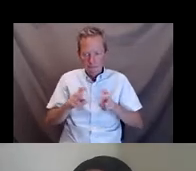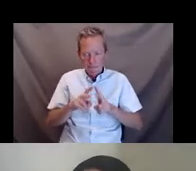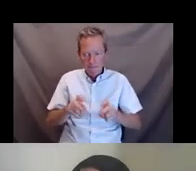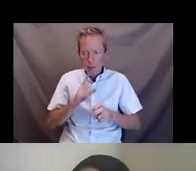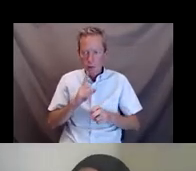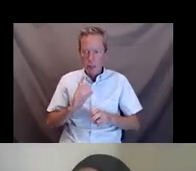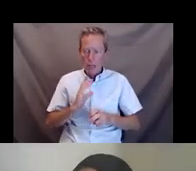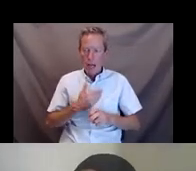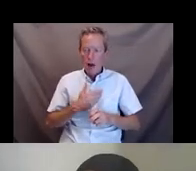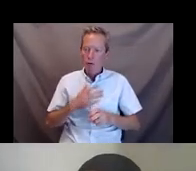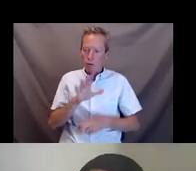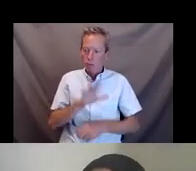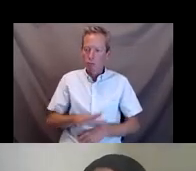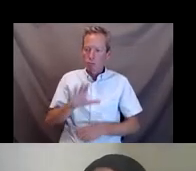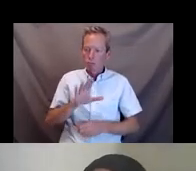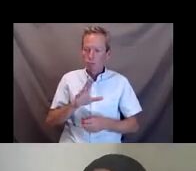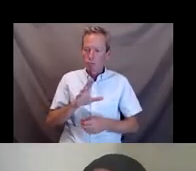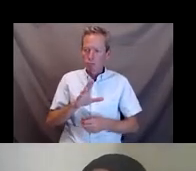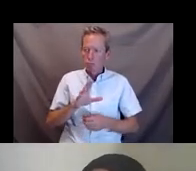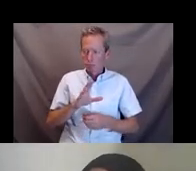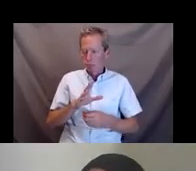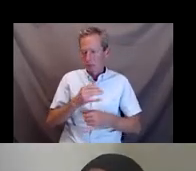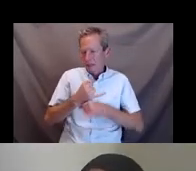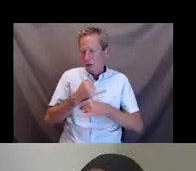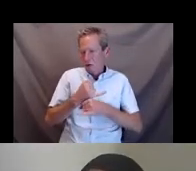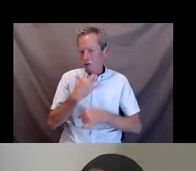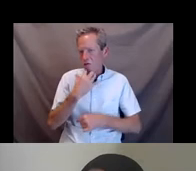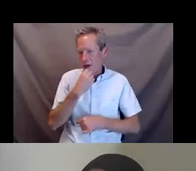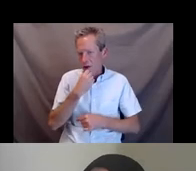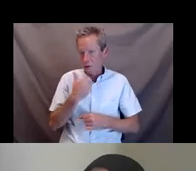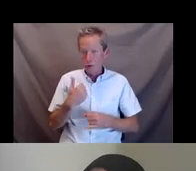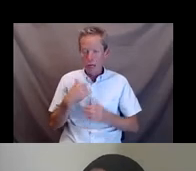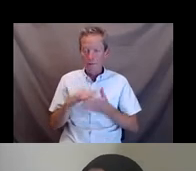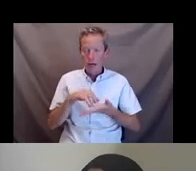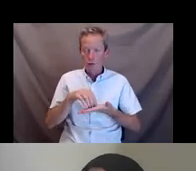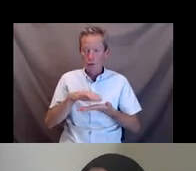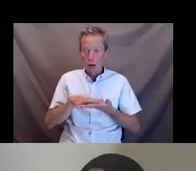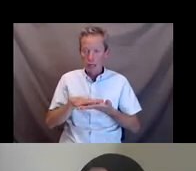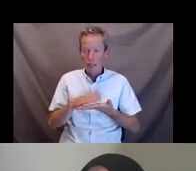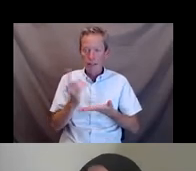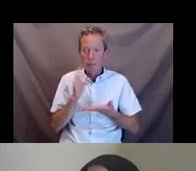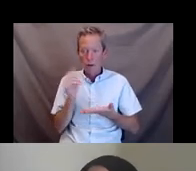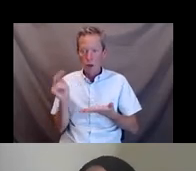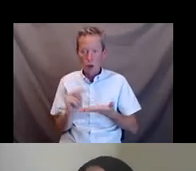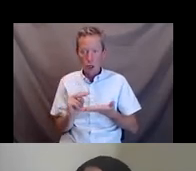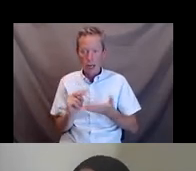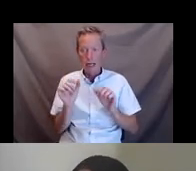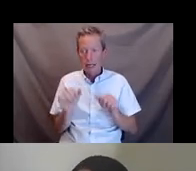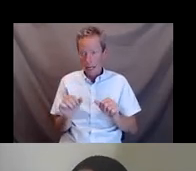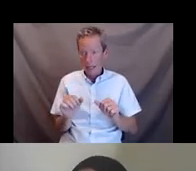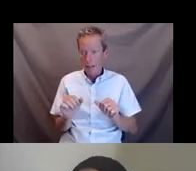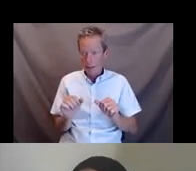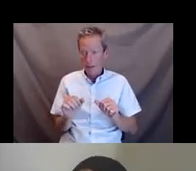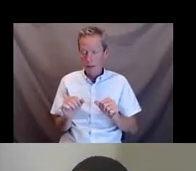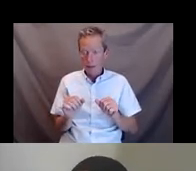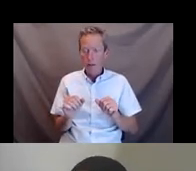our institutional values. So to have that in writing as something that we refer back to when we're looking